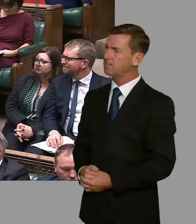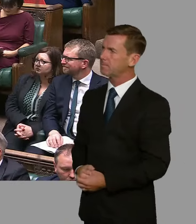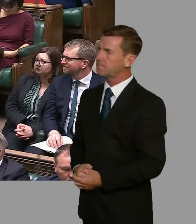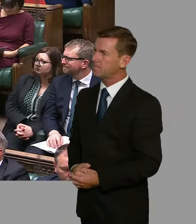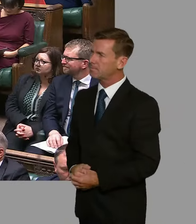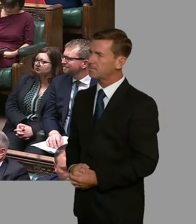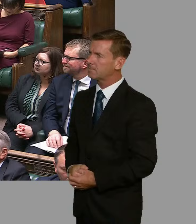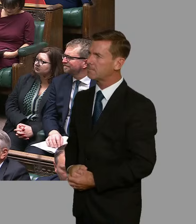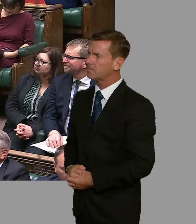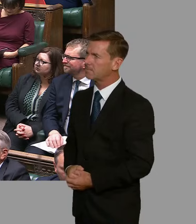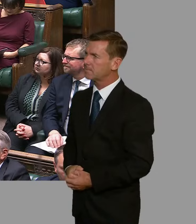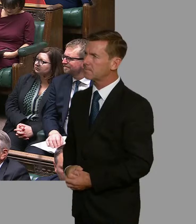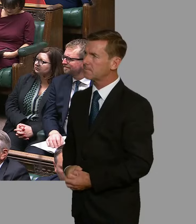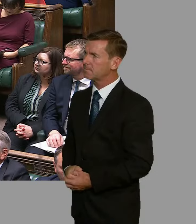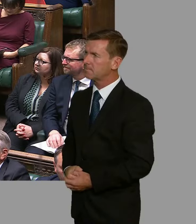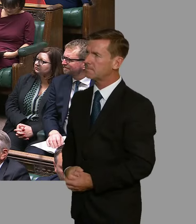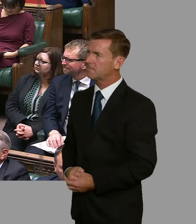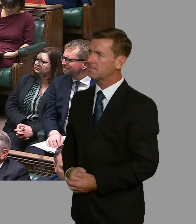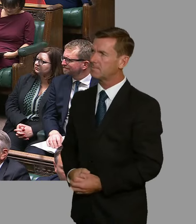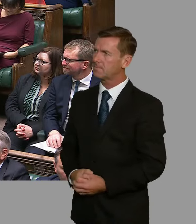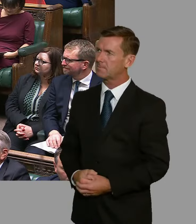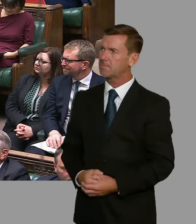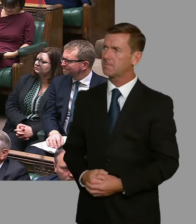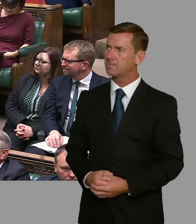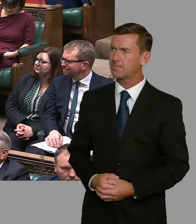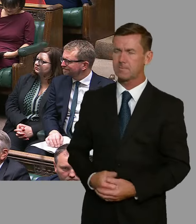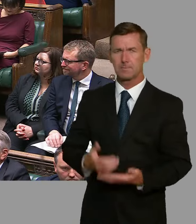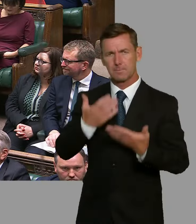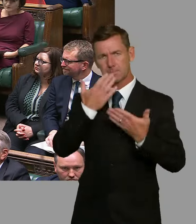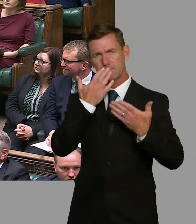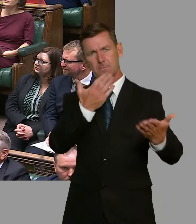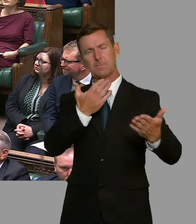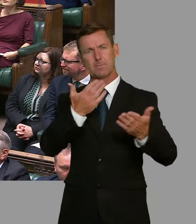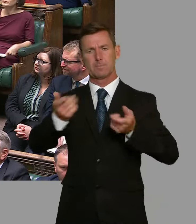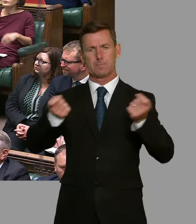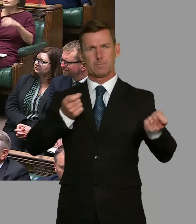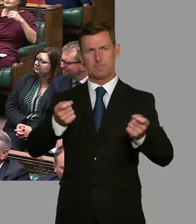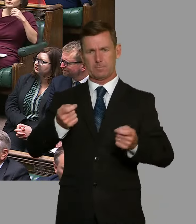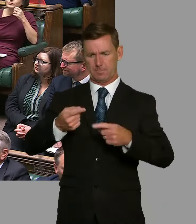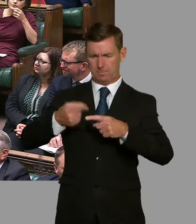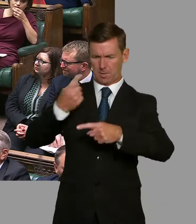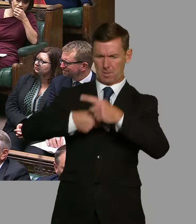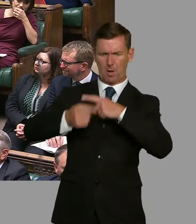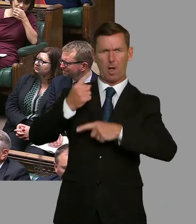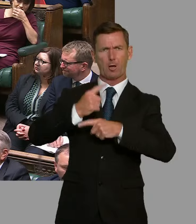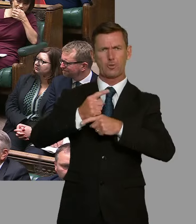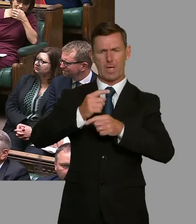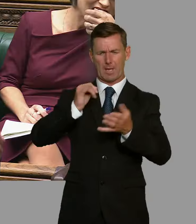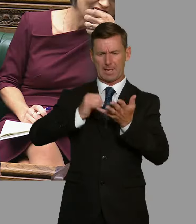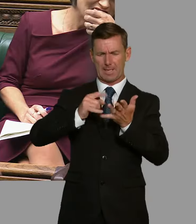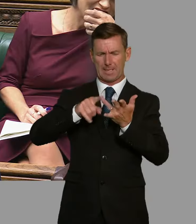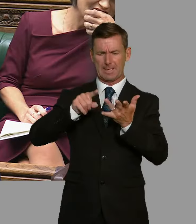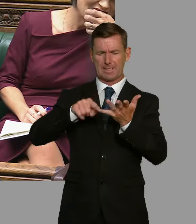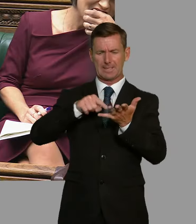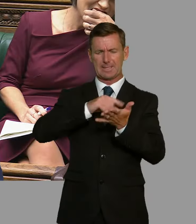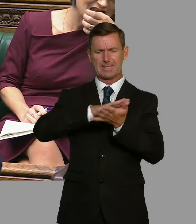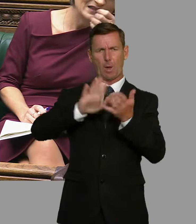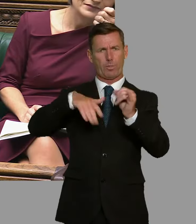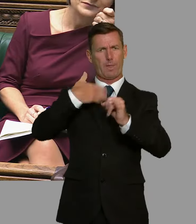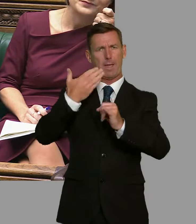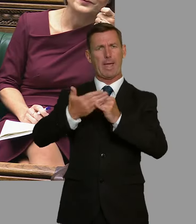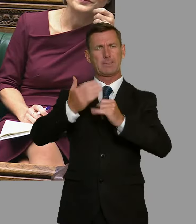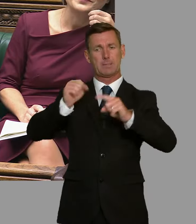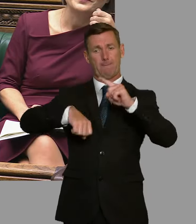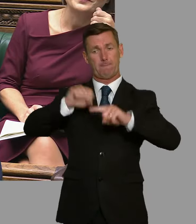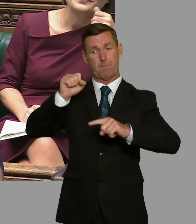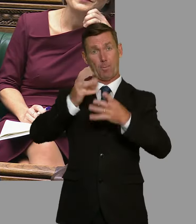year, Southend United Football Club almost went bankrupt thanks to the mismanagement by the former owner. But on Sunday, they